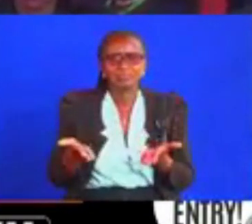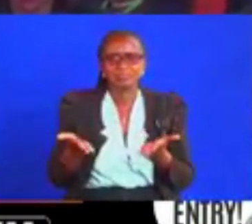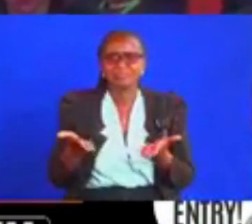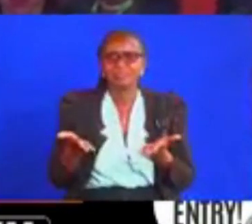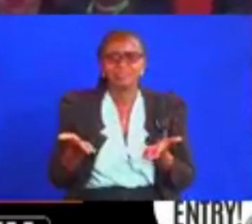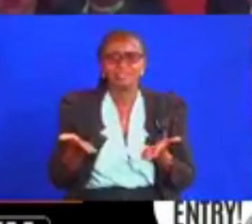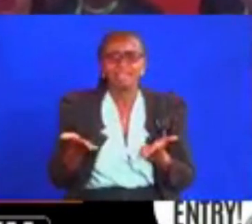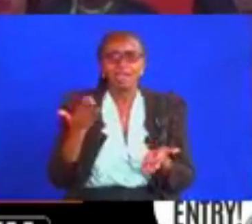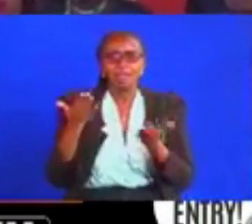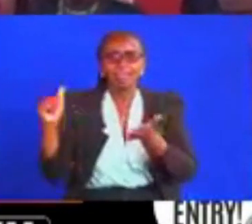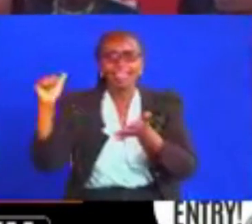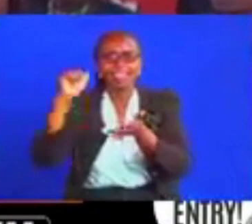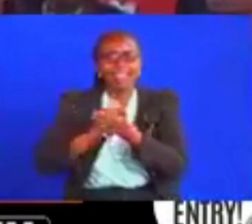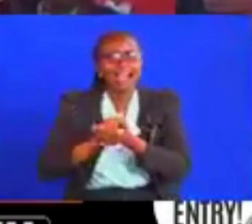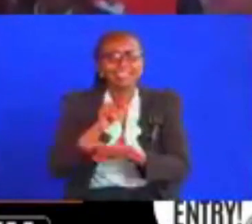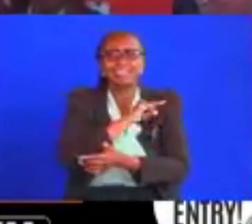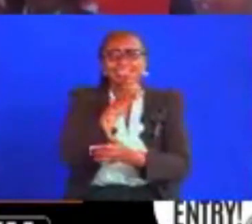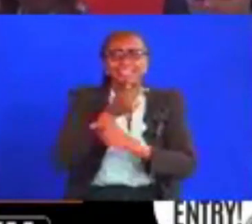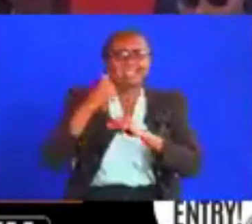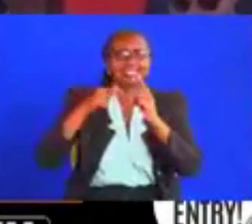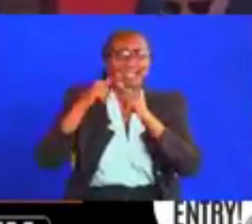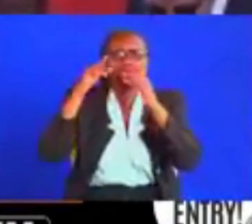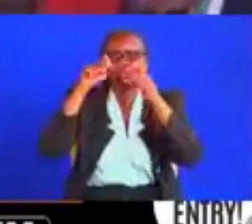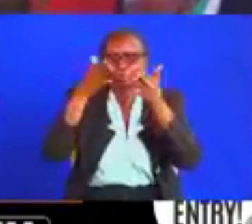May that grace rest upon you now.